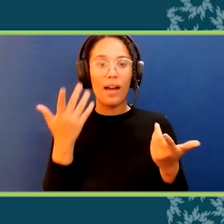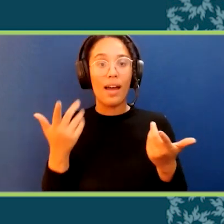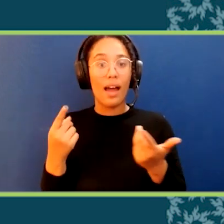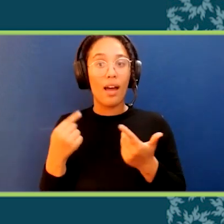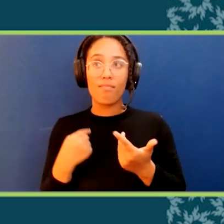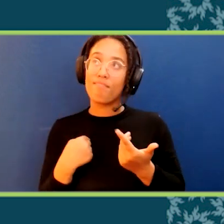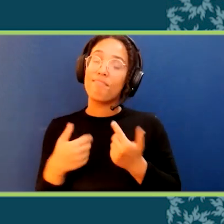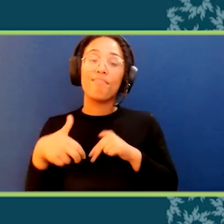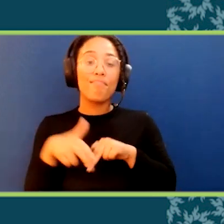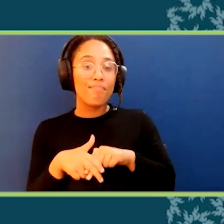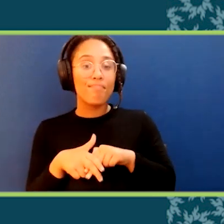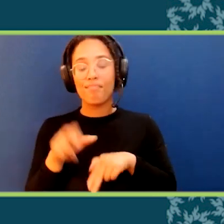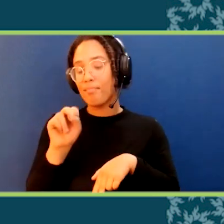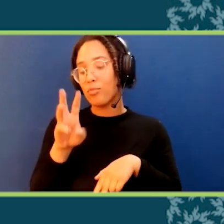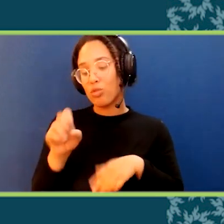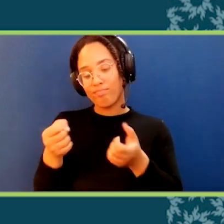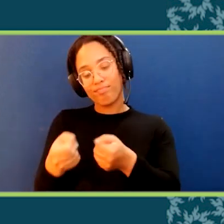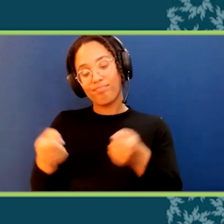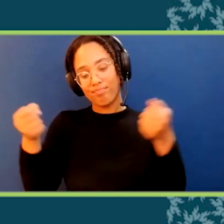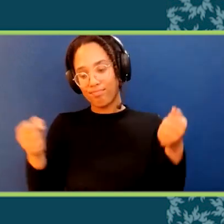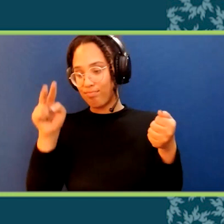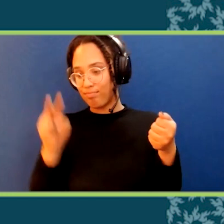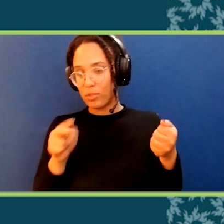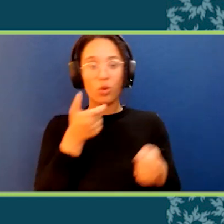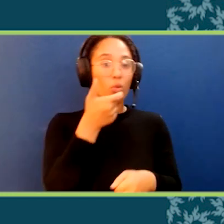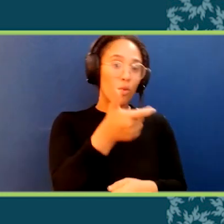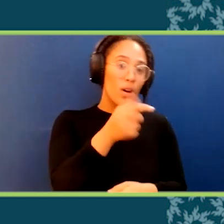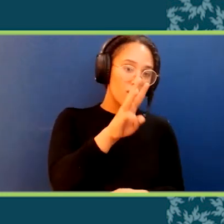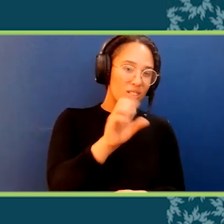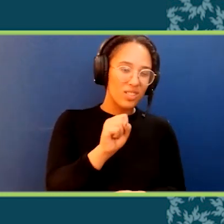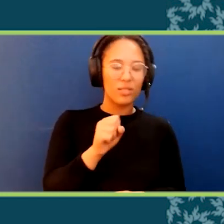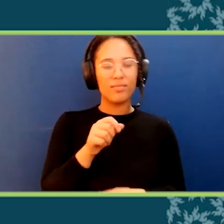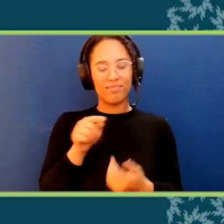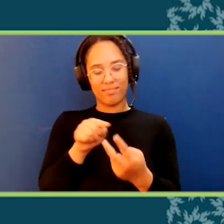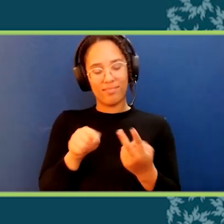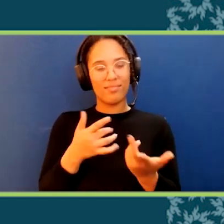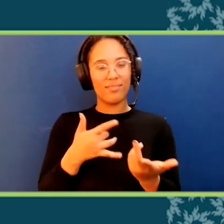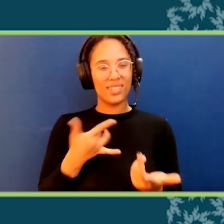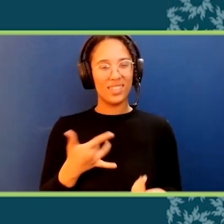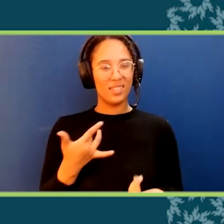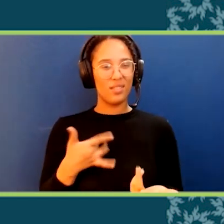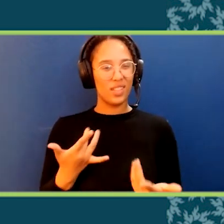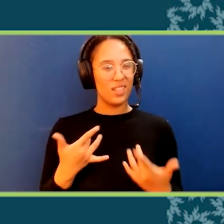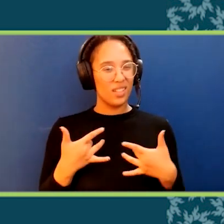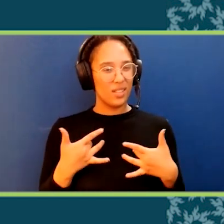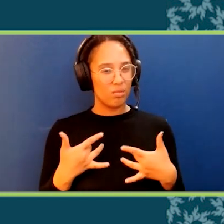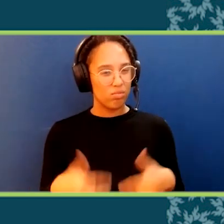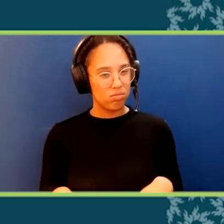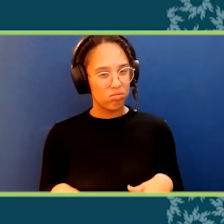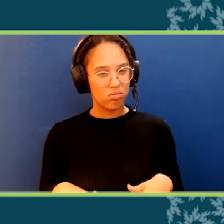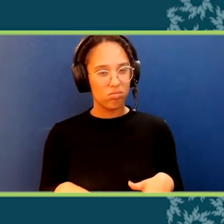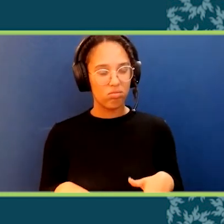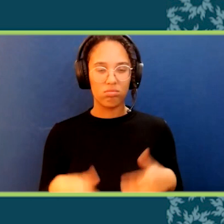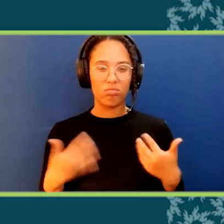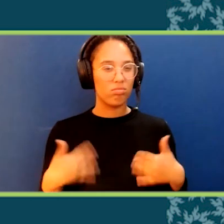the newspaper, I kind of find myself in despair. Like there's nothing, it's just lost, right? Like we can't go back from